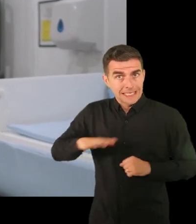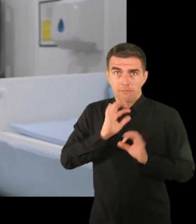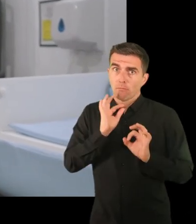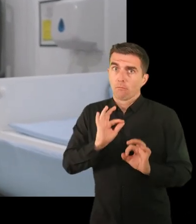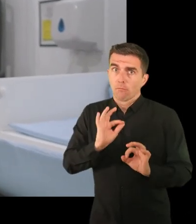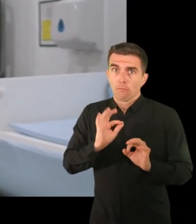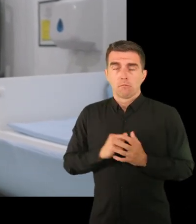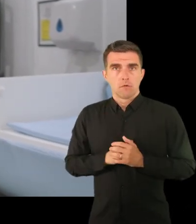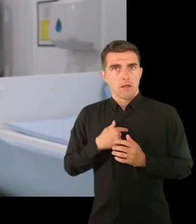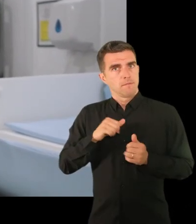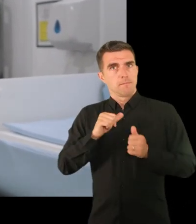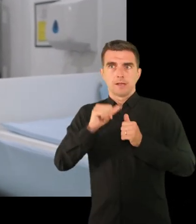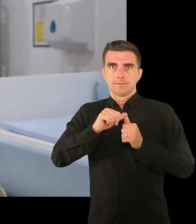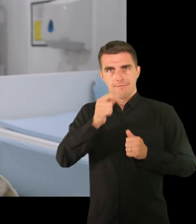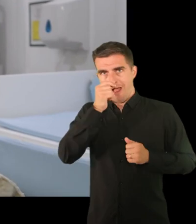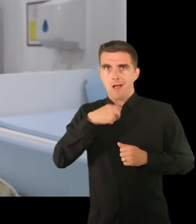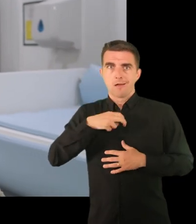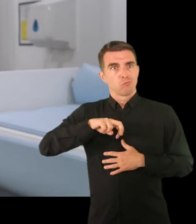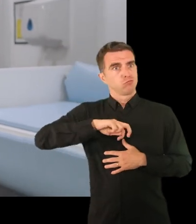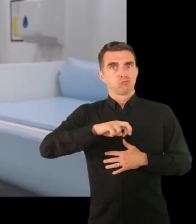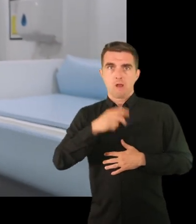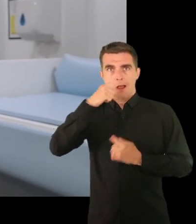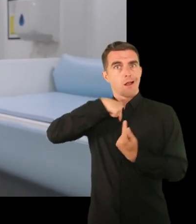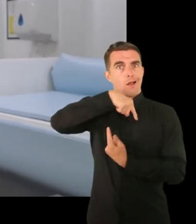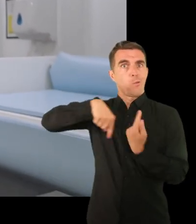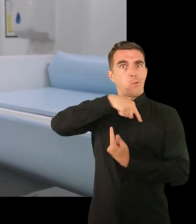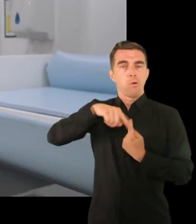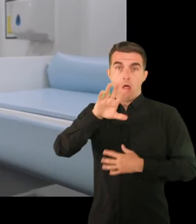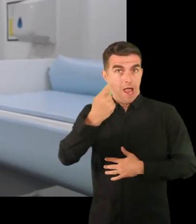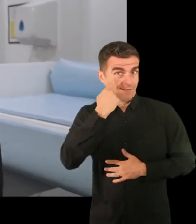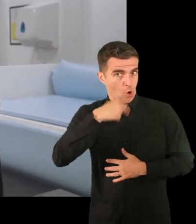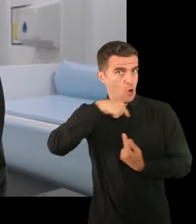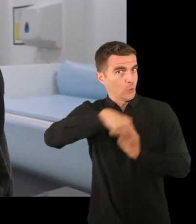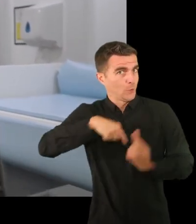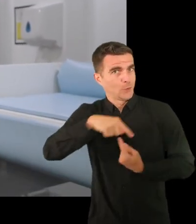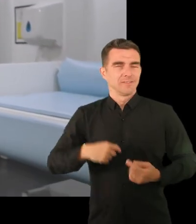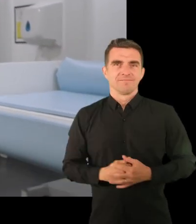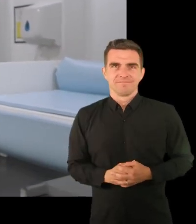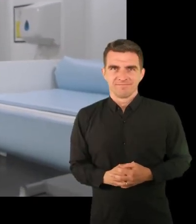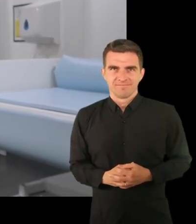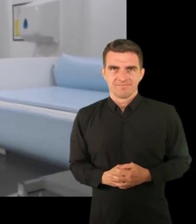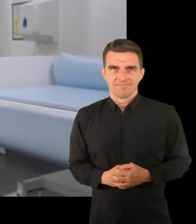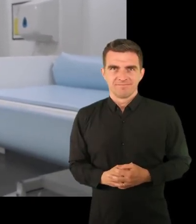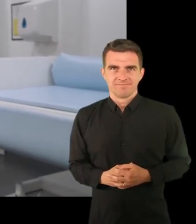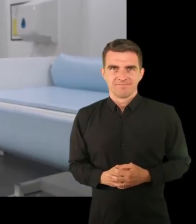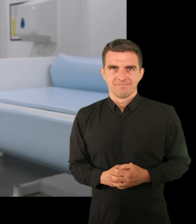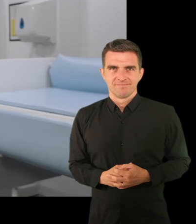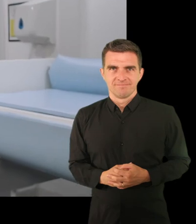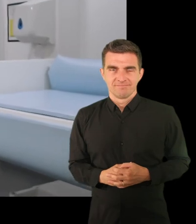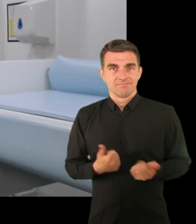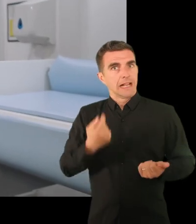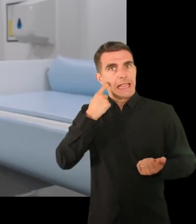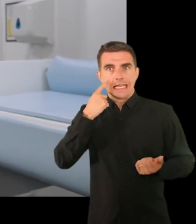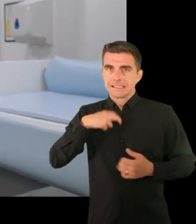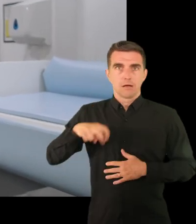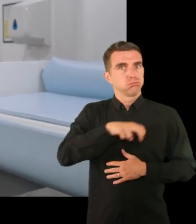for space-wise. I have a much better turning circle for my wheelchair. I'll do a little twirl for you. Isaac inspects the disabled